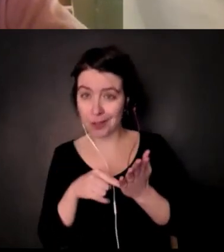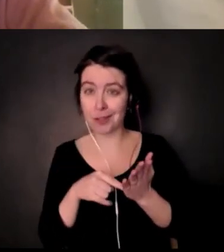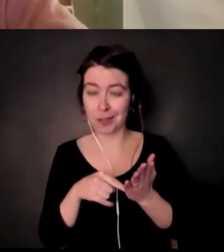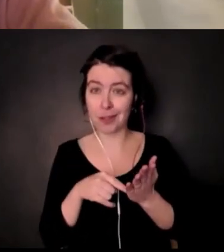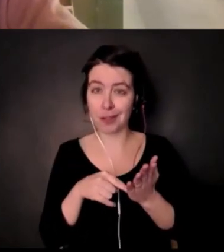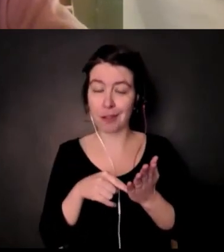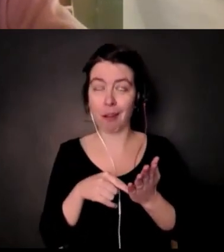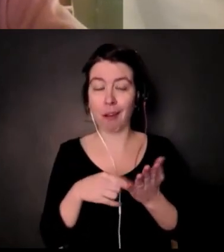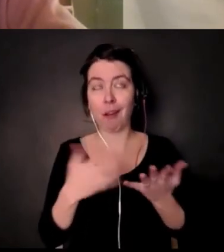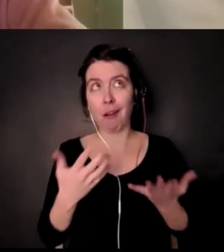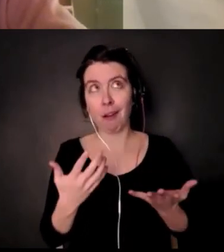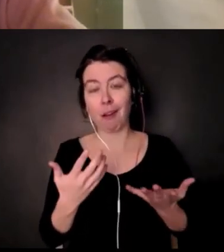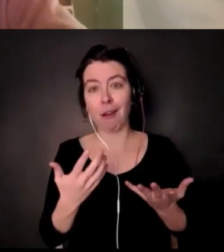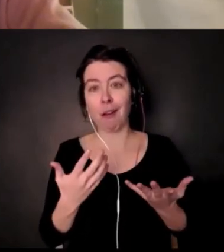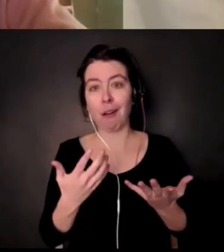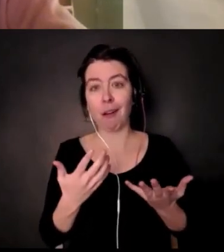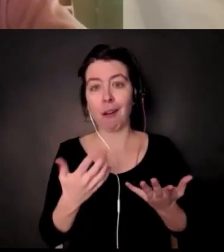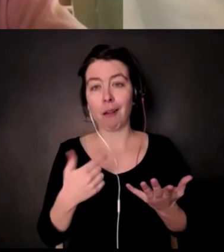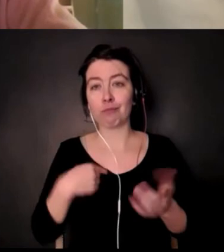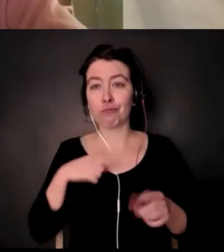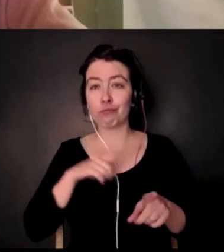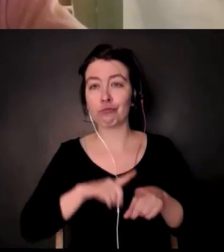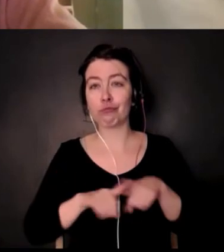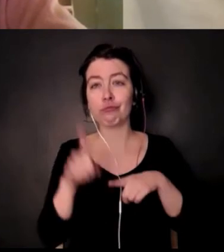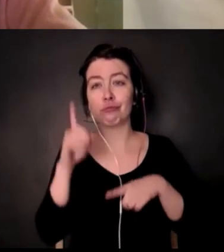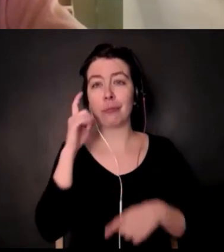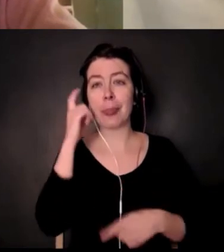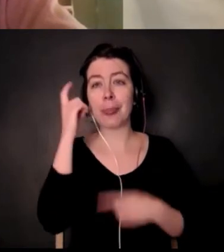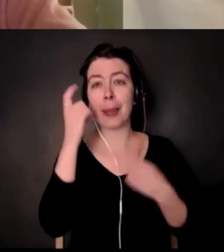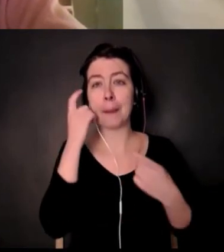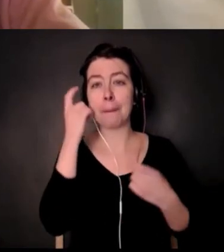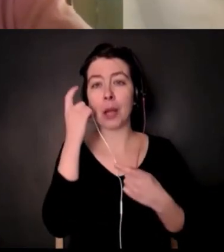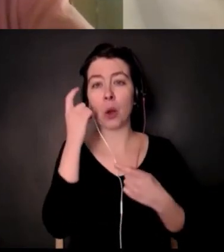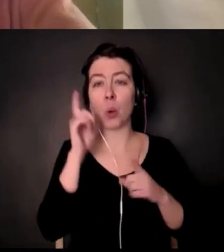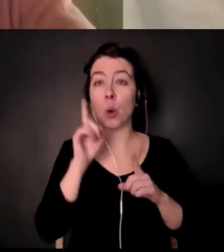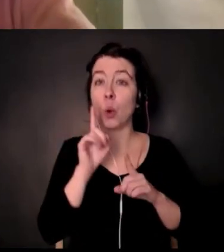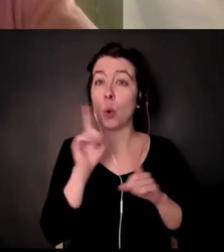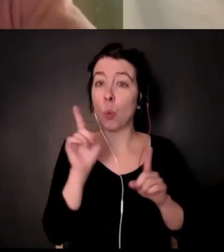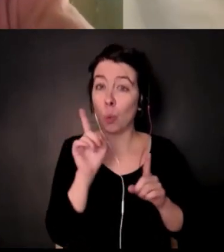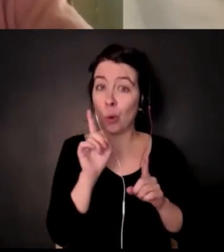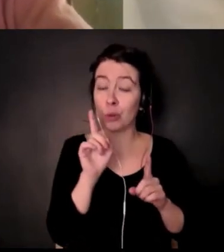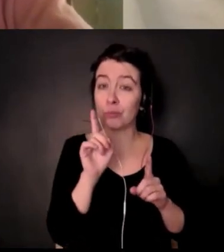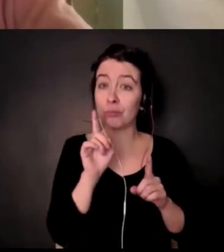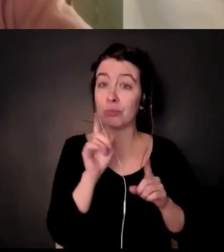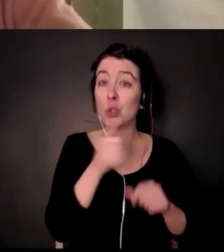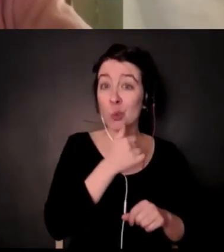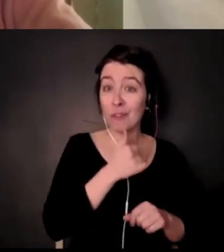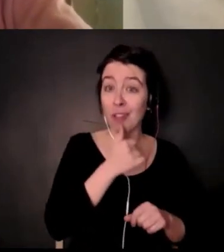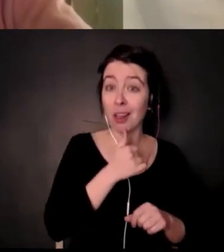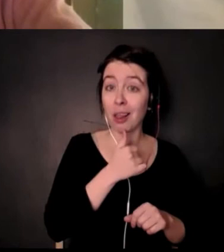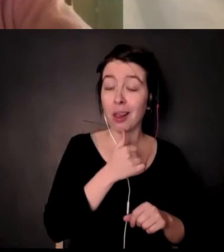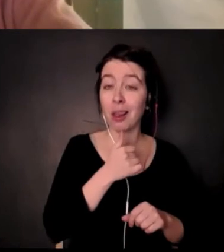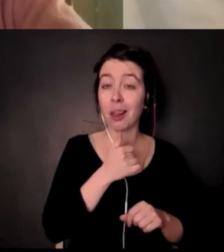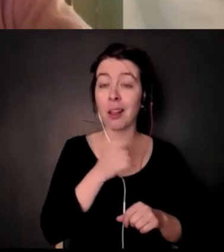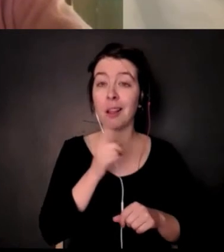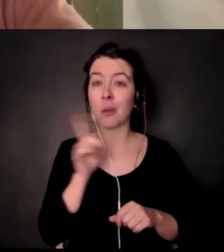think about what serves and what doesn't serve, and what do I want to carry